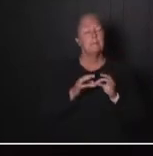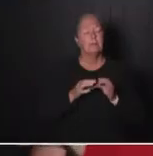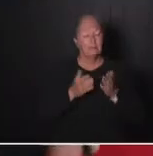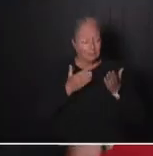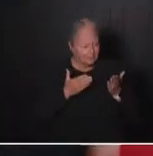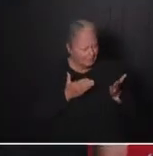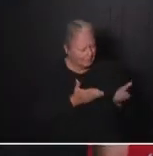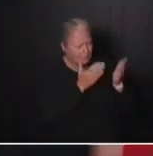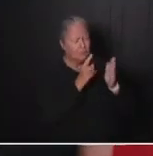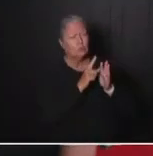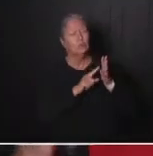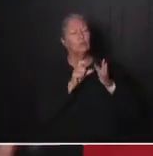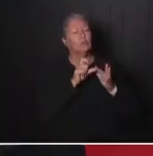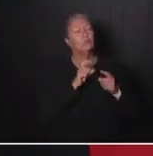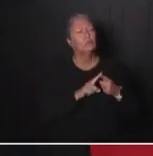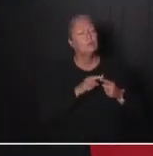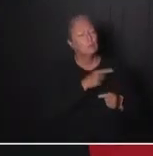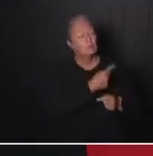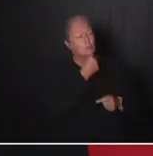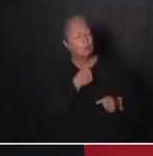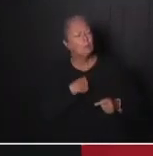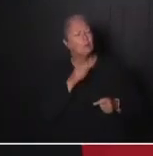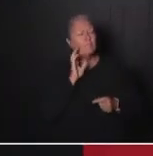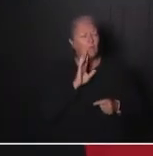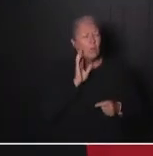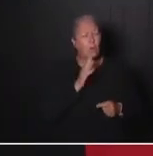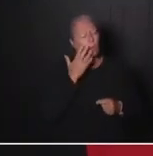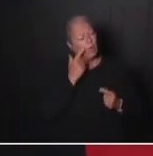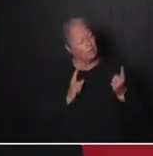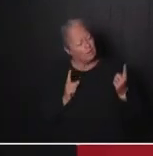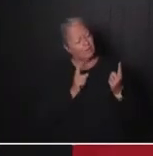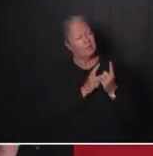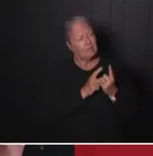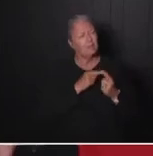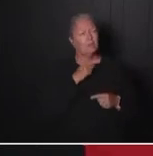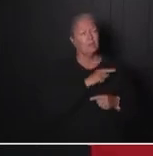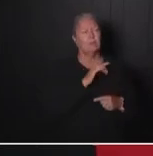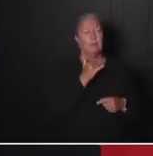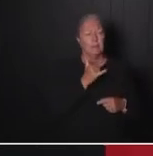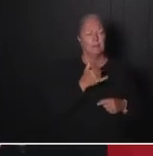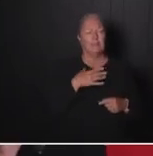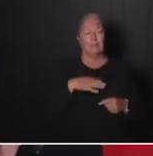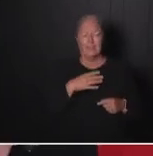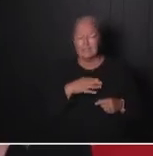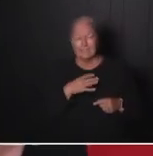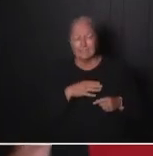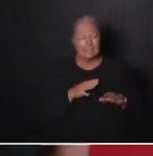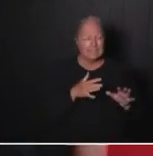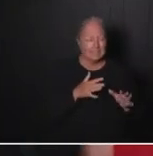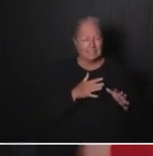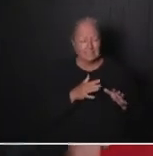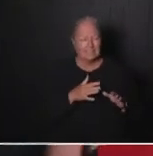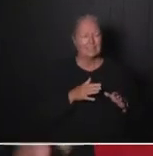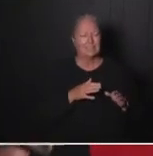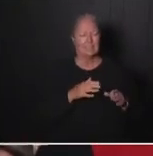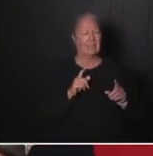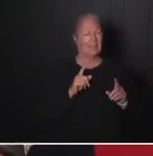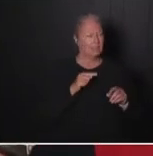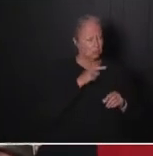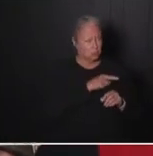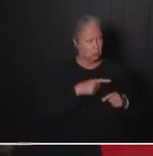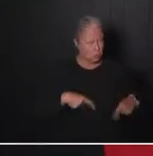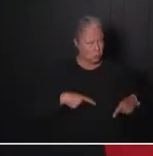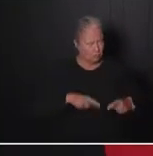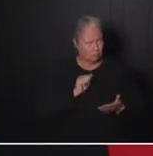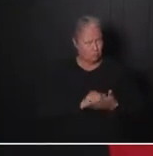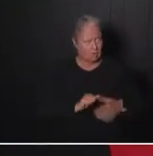Jude, you were telling me before we kind of came together that you might just need to hold on to the sideboard because you were